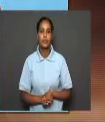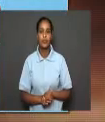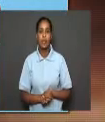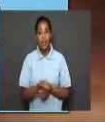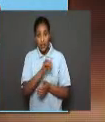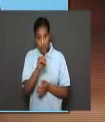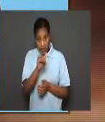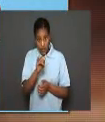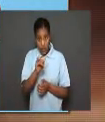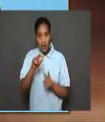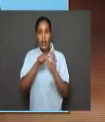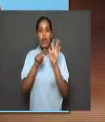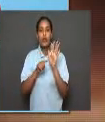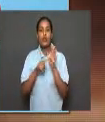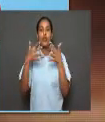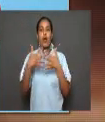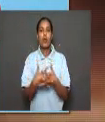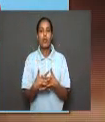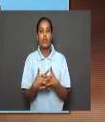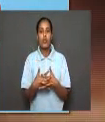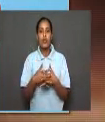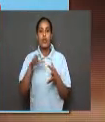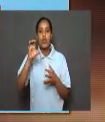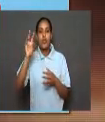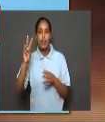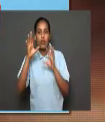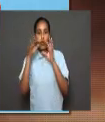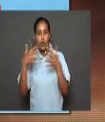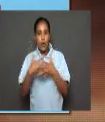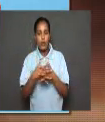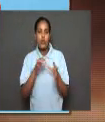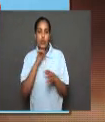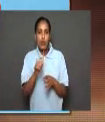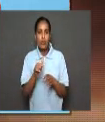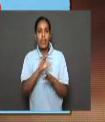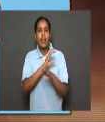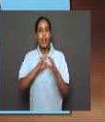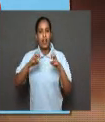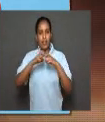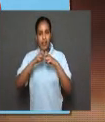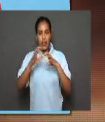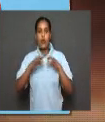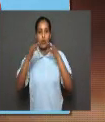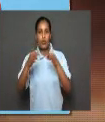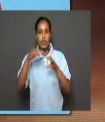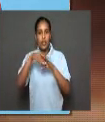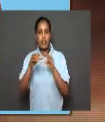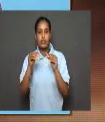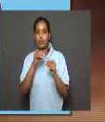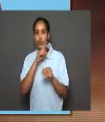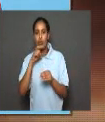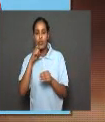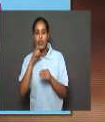Like ionic compounds, covalent compounds are not electrically conductive in solid